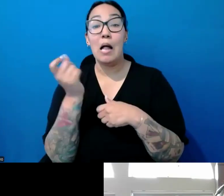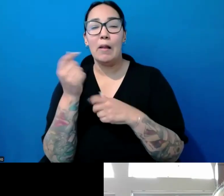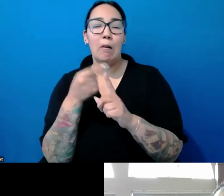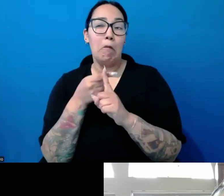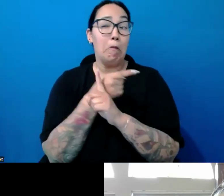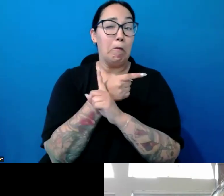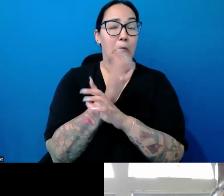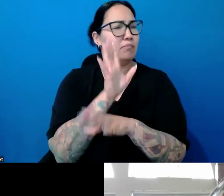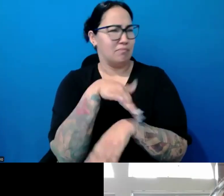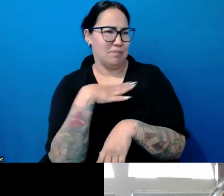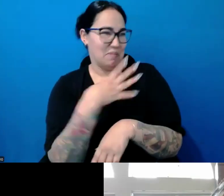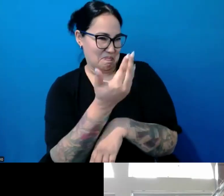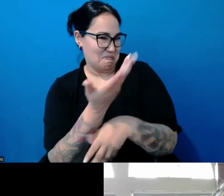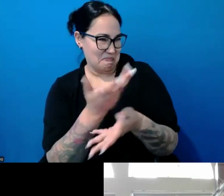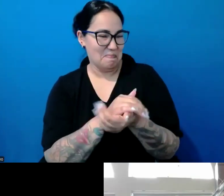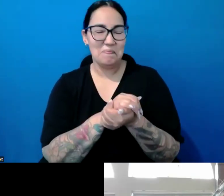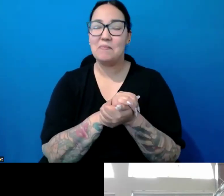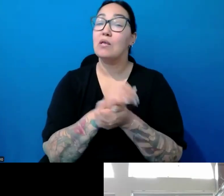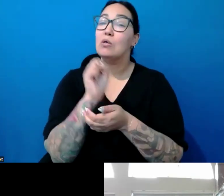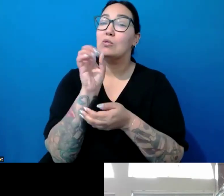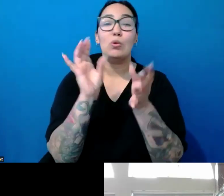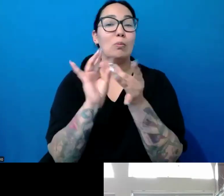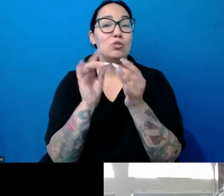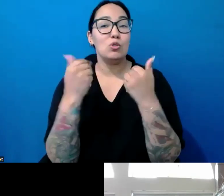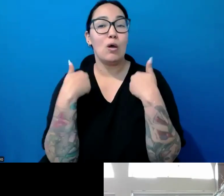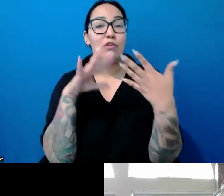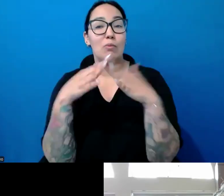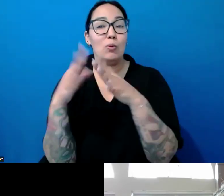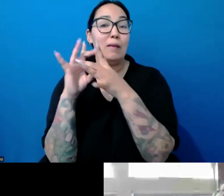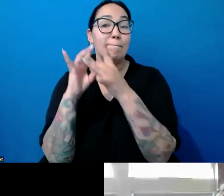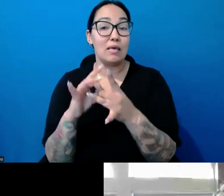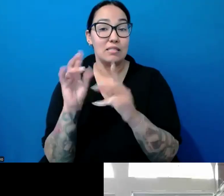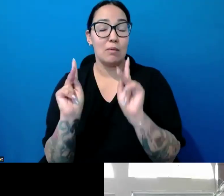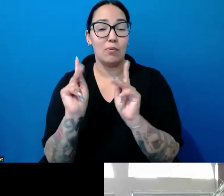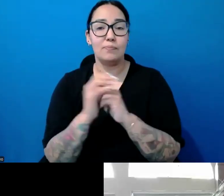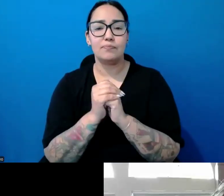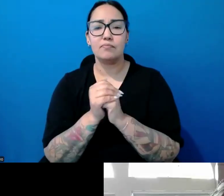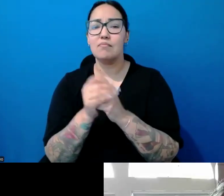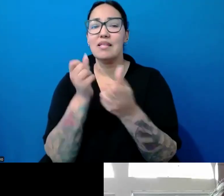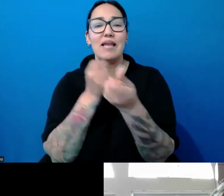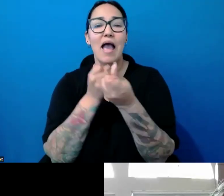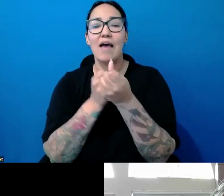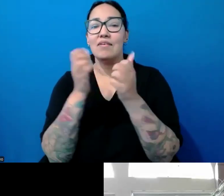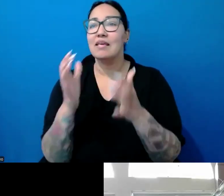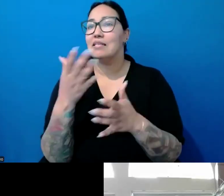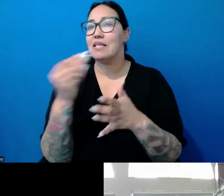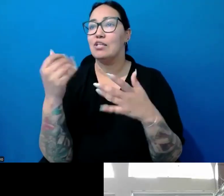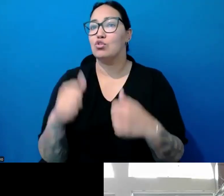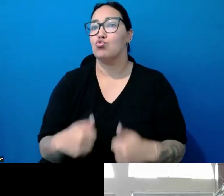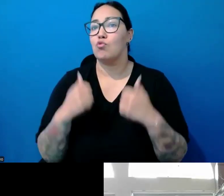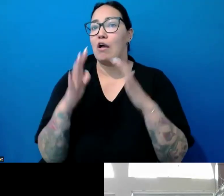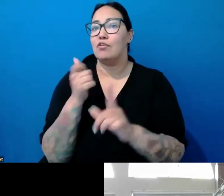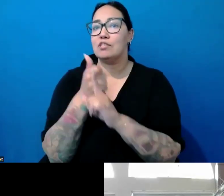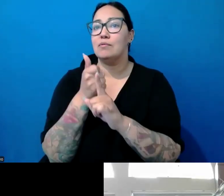more That's of okay. So you mentioned you have community-based folks. What can the advocates and the survivors themselves do